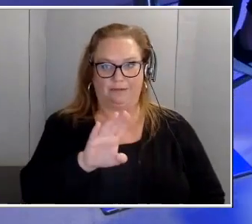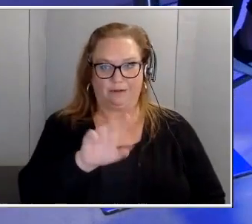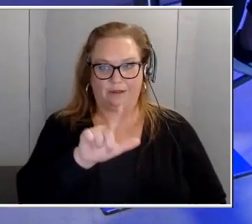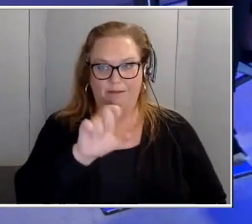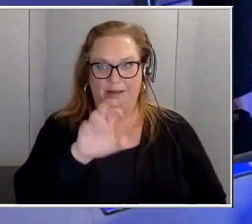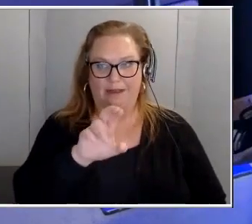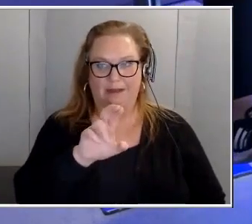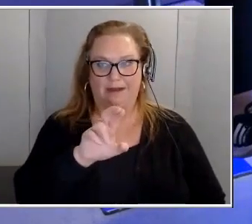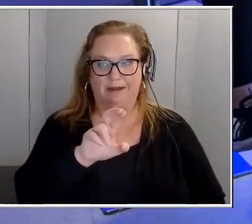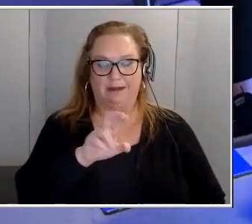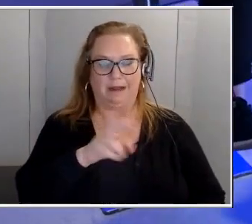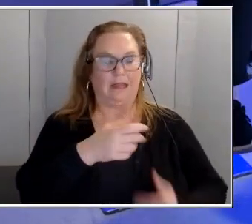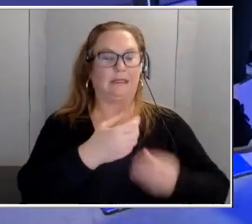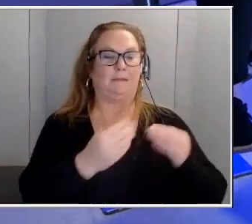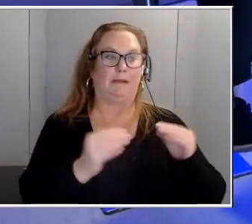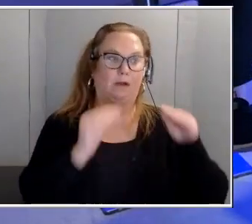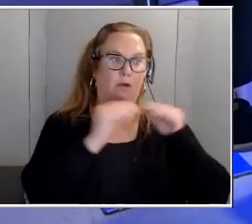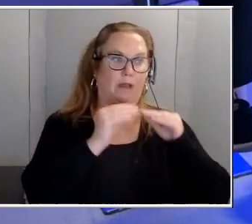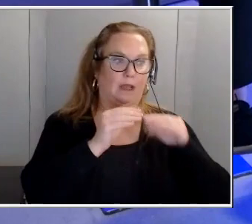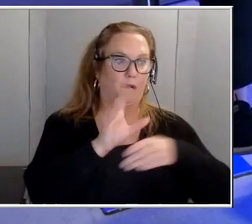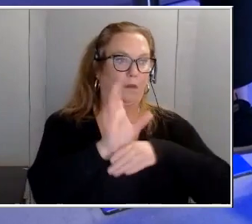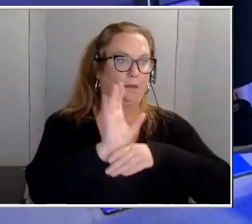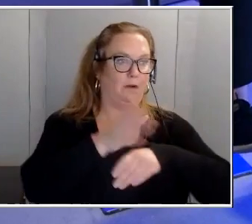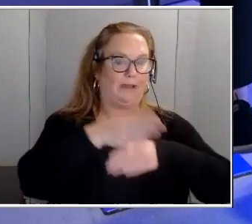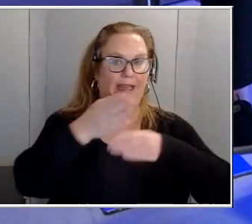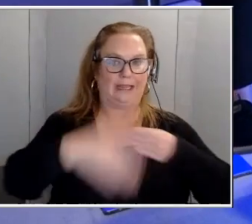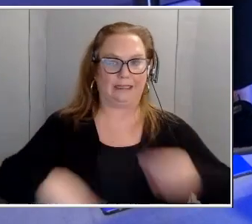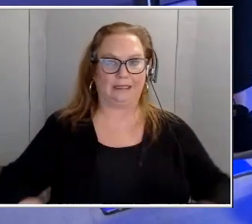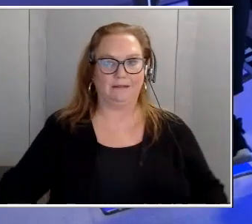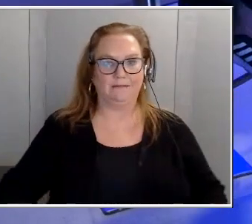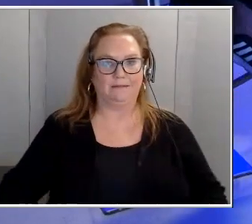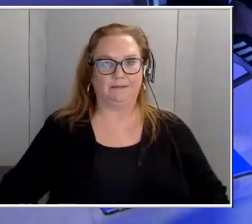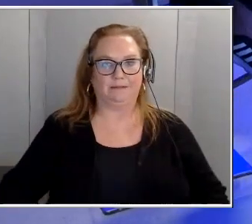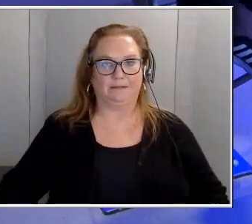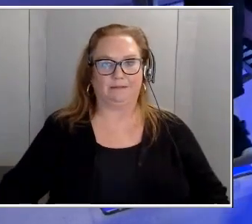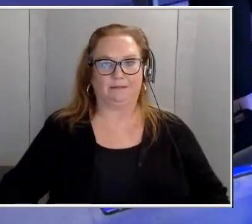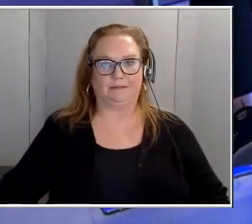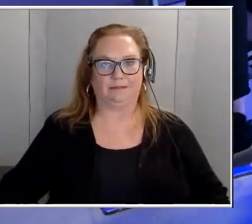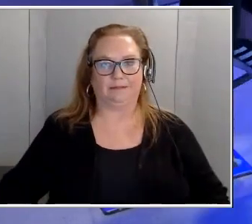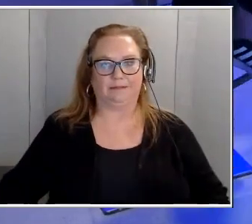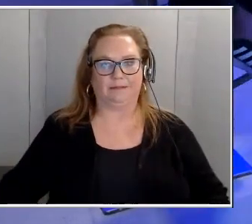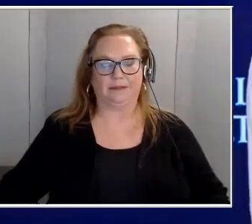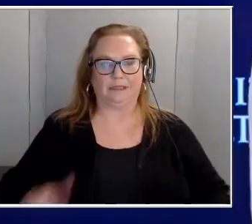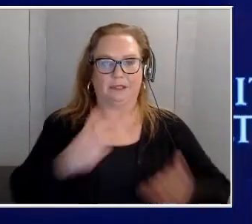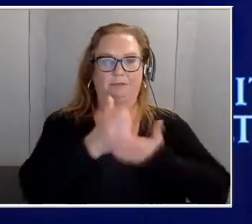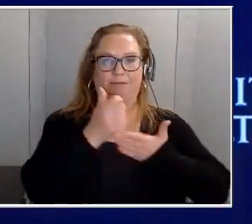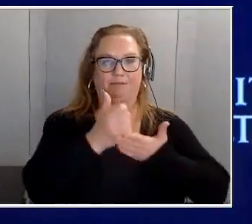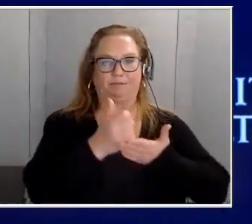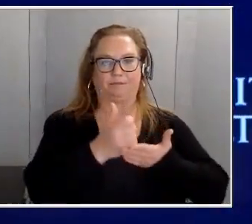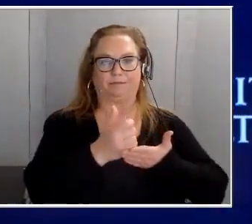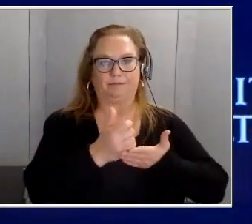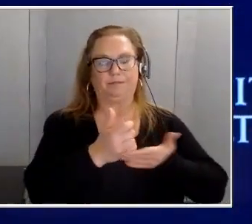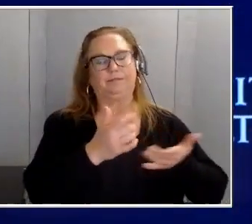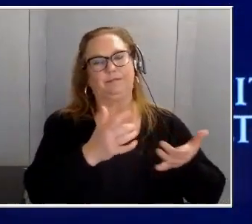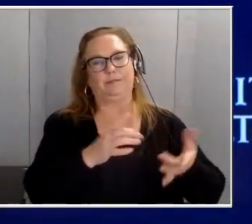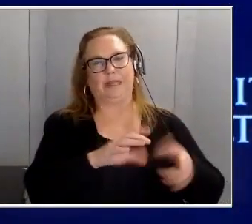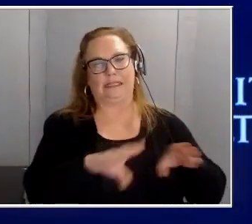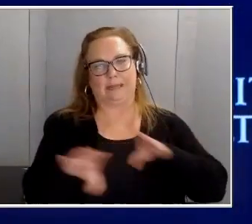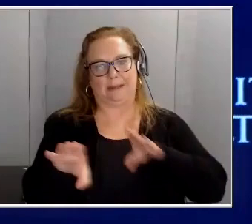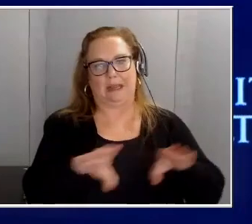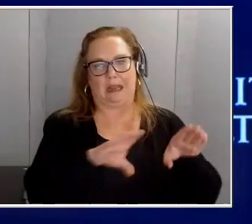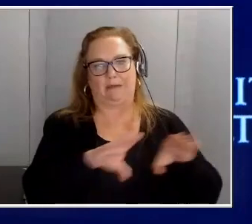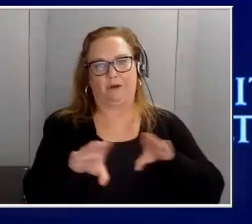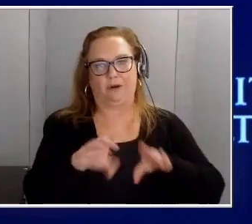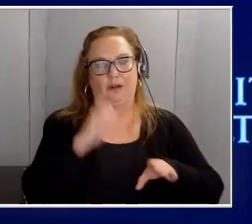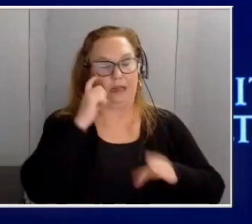thus making me have to go again by the time the movie ends? Did you get all that? Yeah. Okay, so help him out. It's probably something behavioral. So maybe if